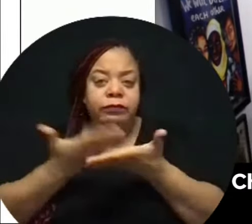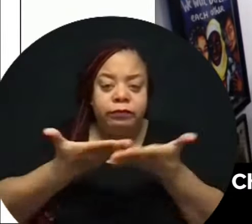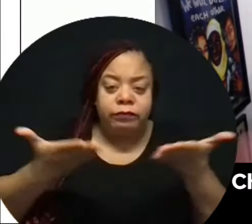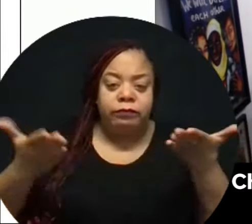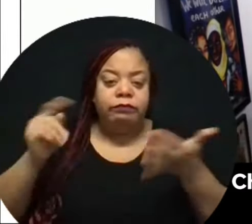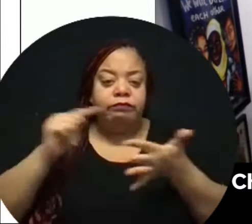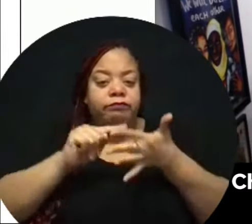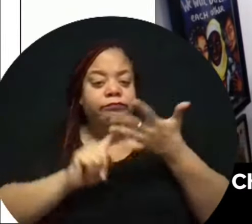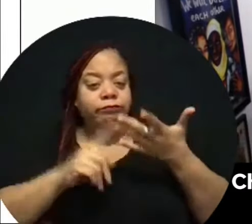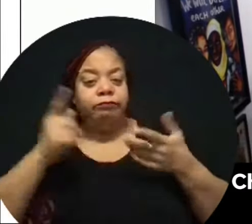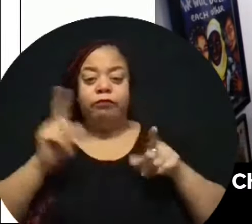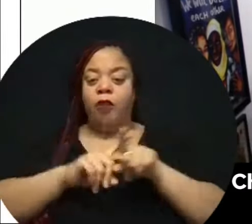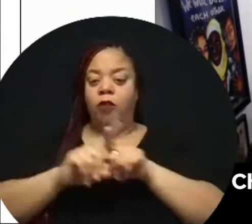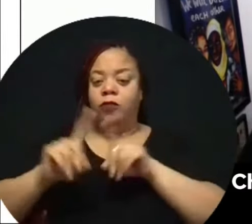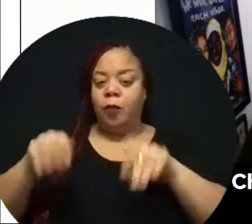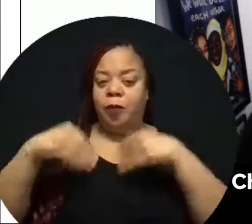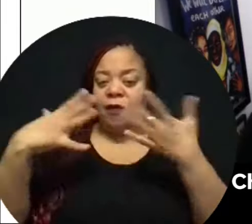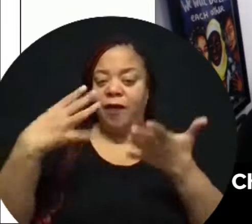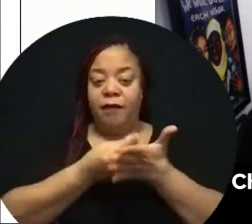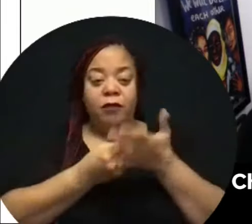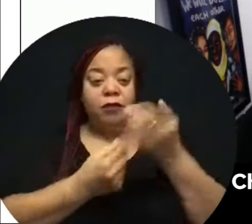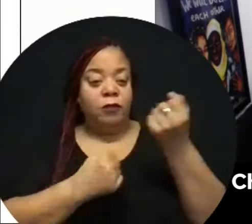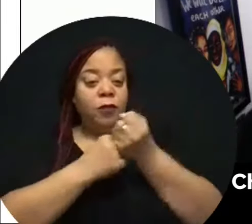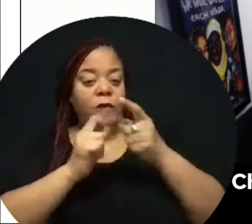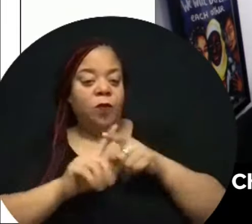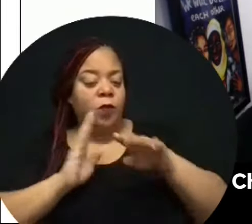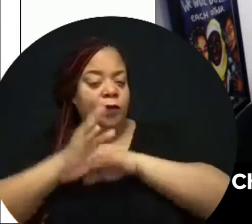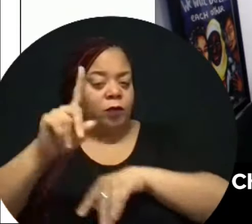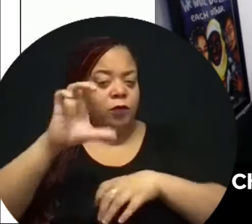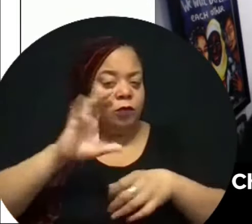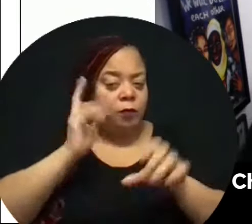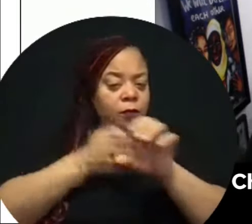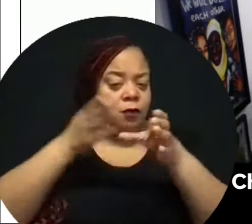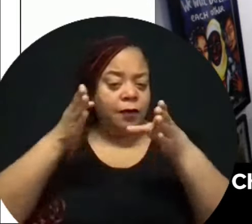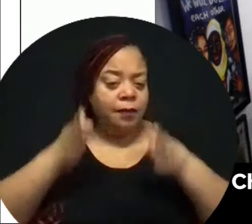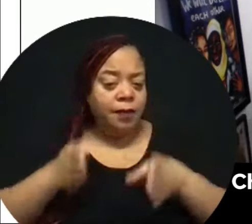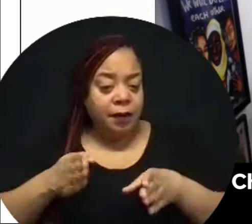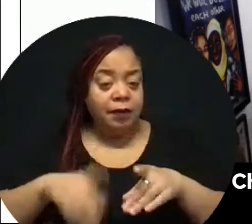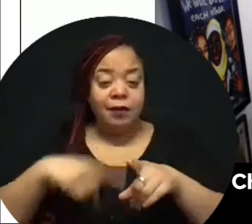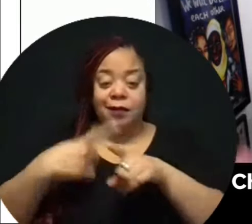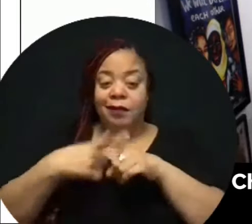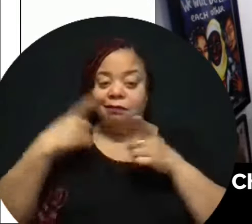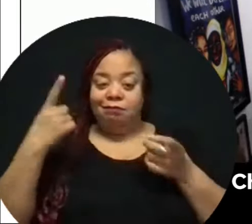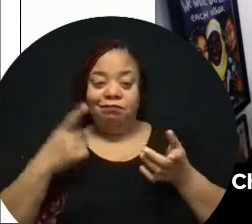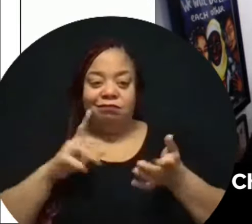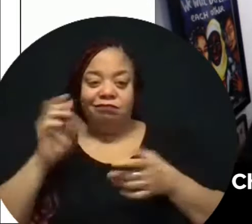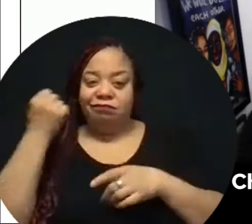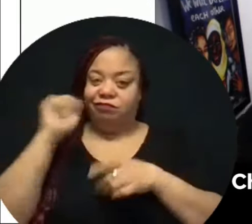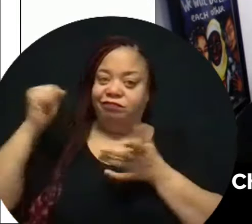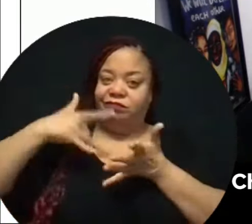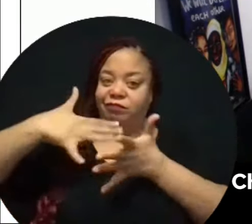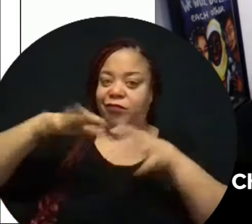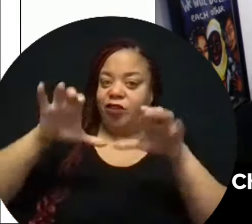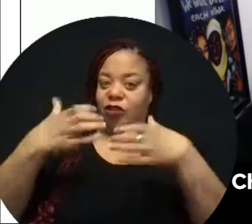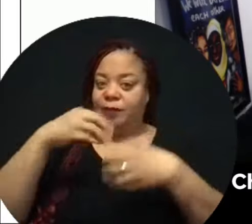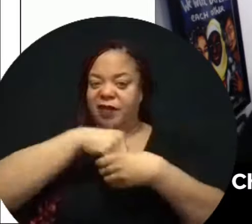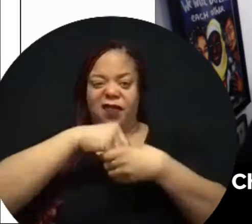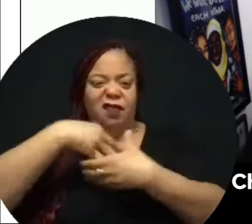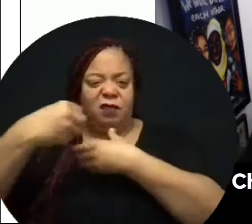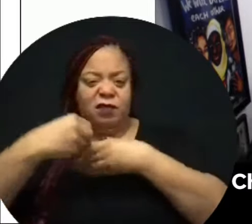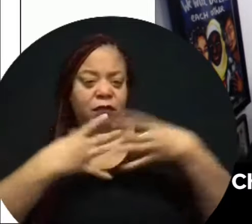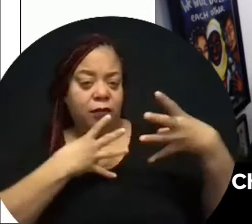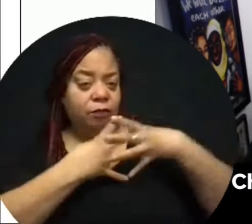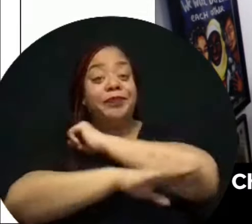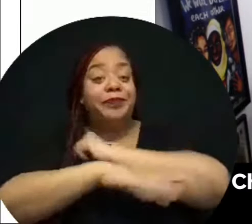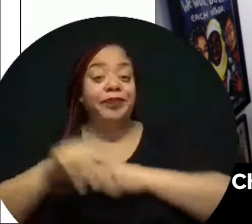And we also make the curriculum fully available online for other study groups across the country and the world to use as they